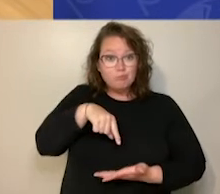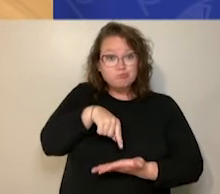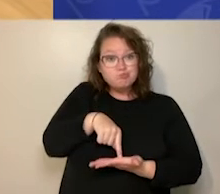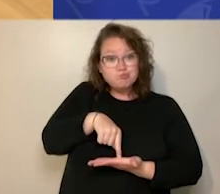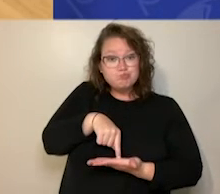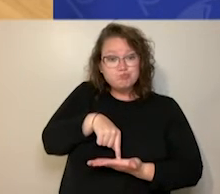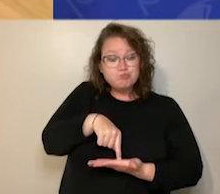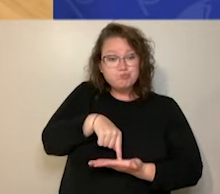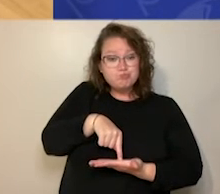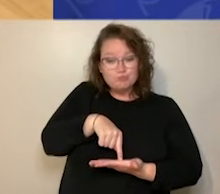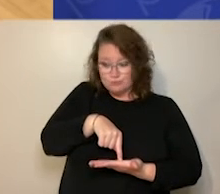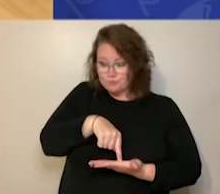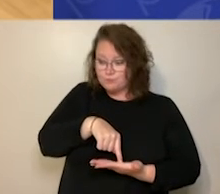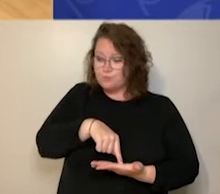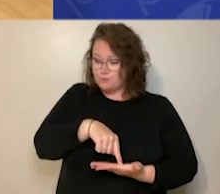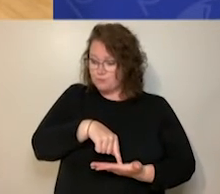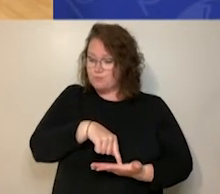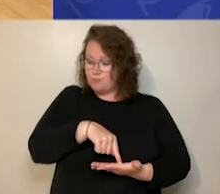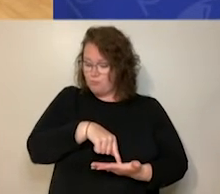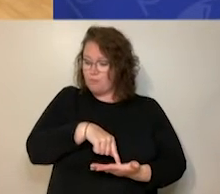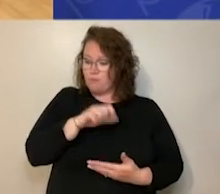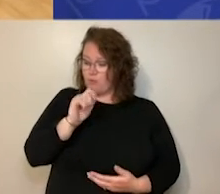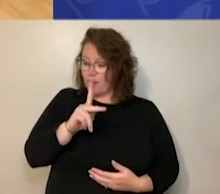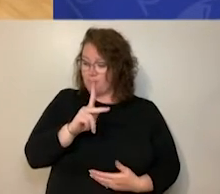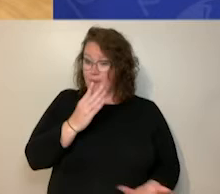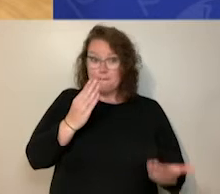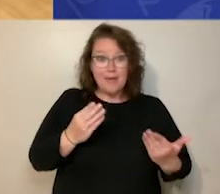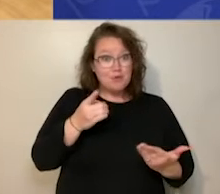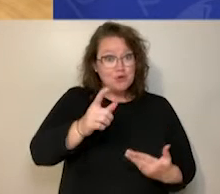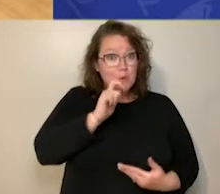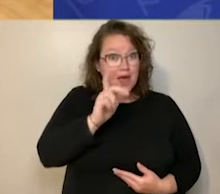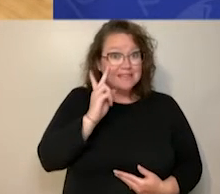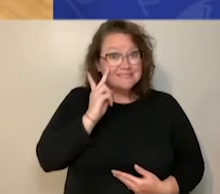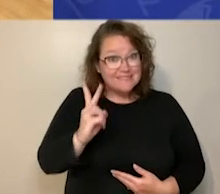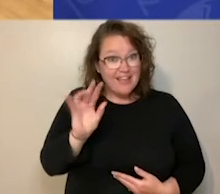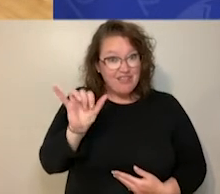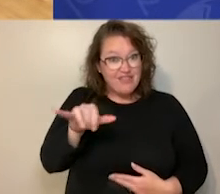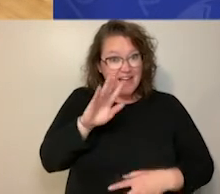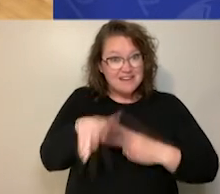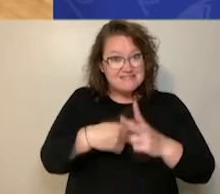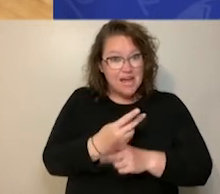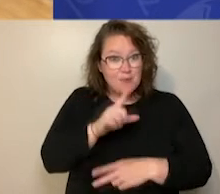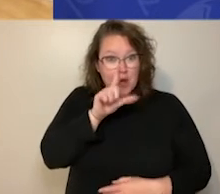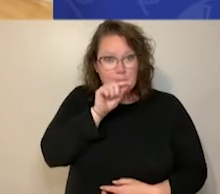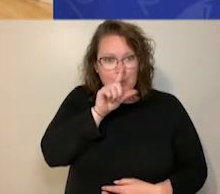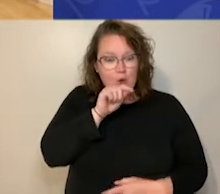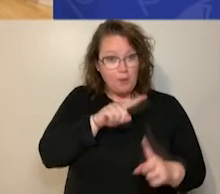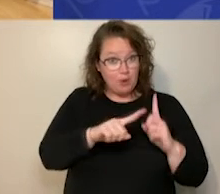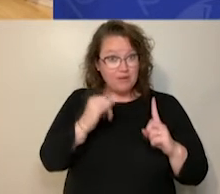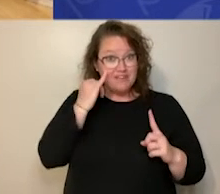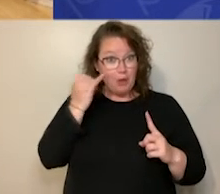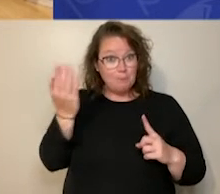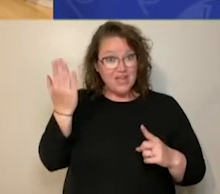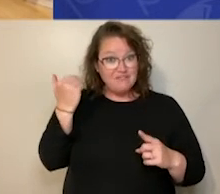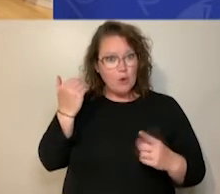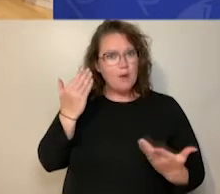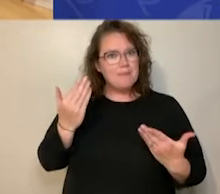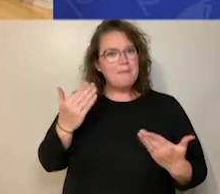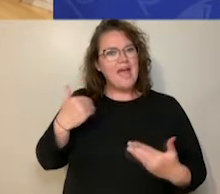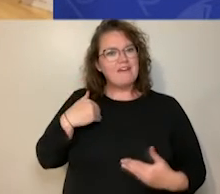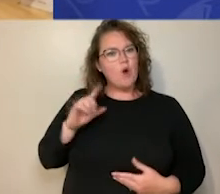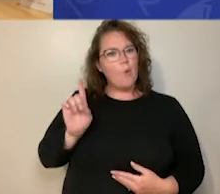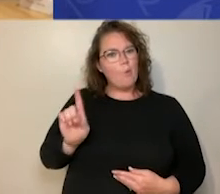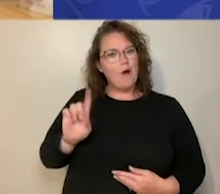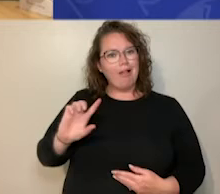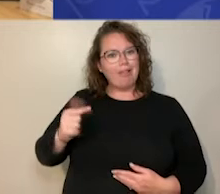on to. Okay, if you've ever seen a flamingo, you know that they oftentimes have one leg bent. So this